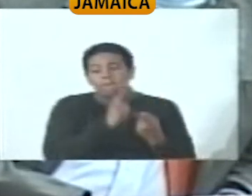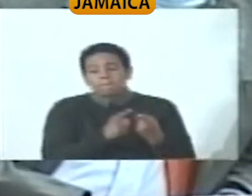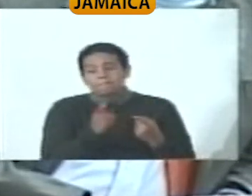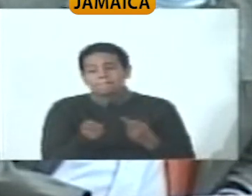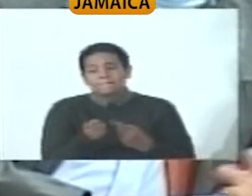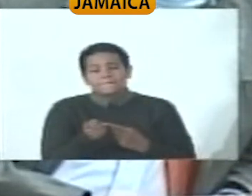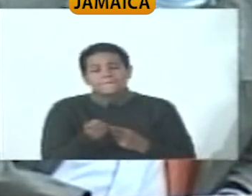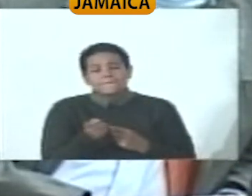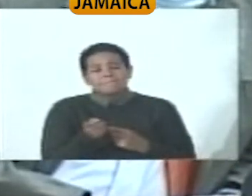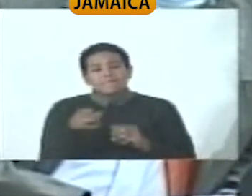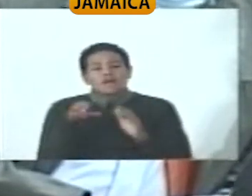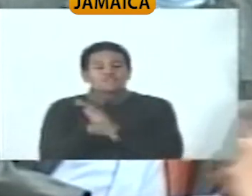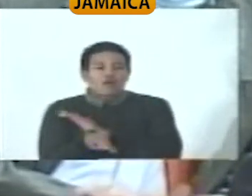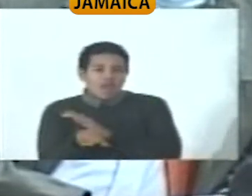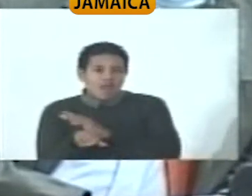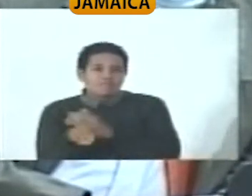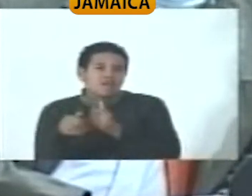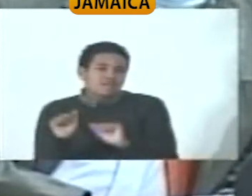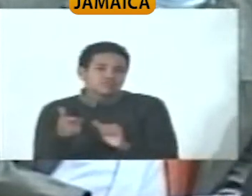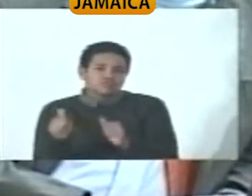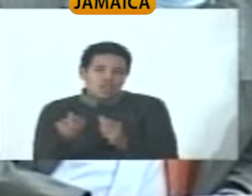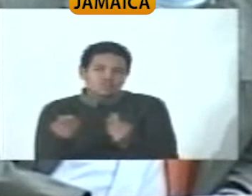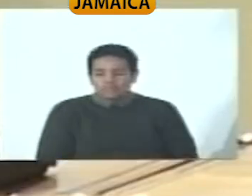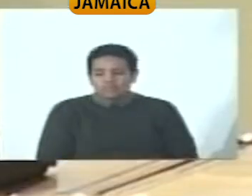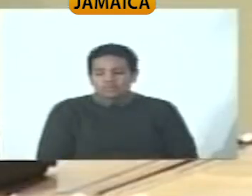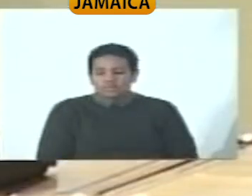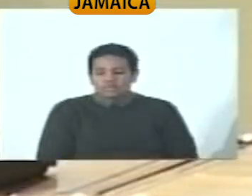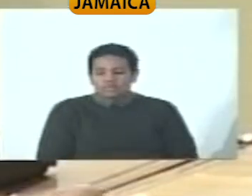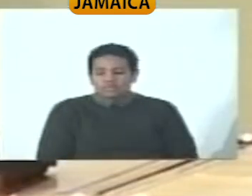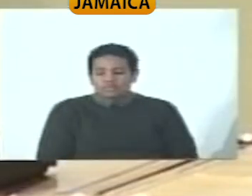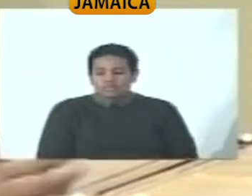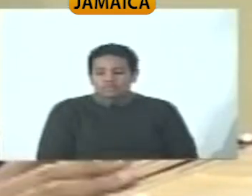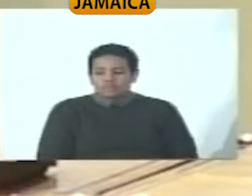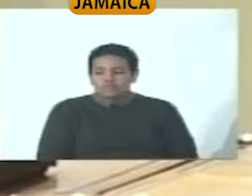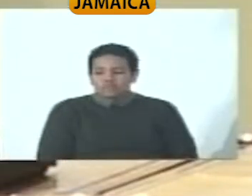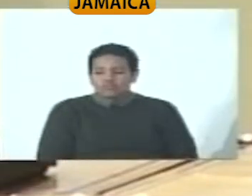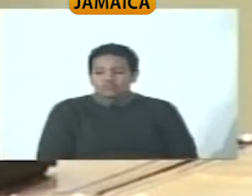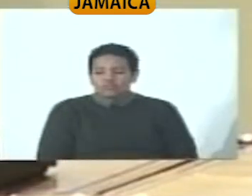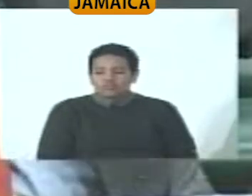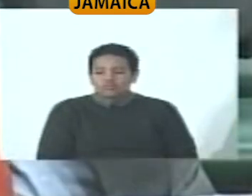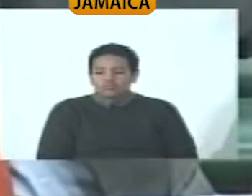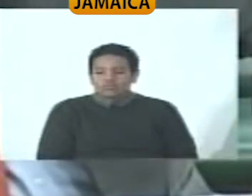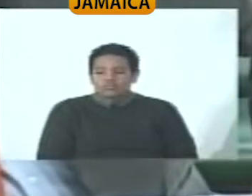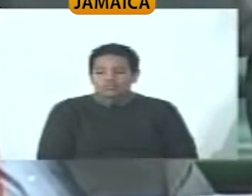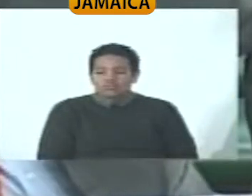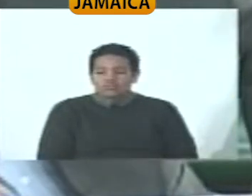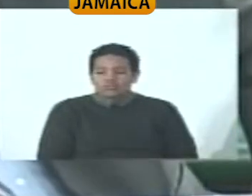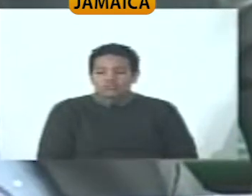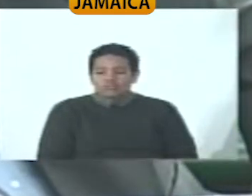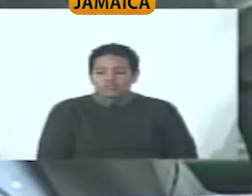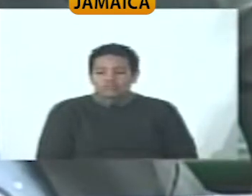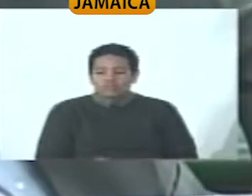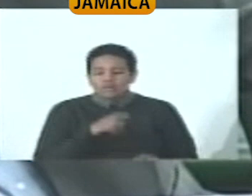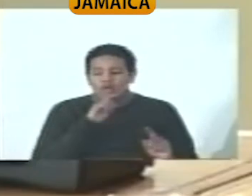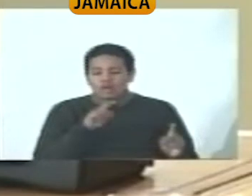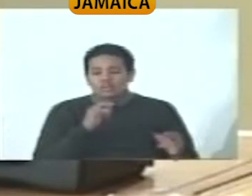the crime efforts that might arise. In seeking support for the measures to extend the SOEs,